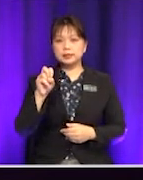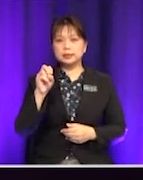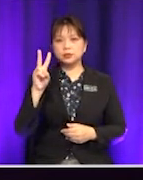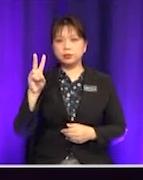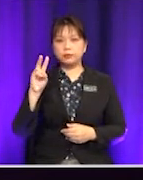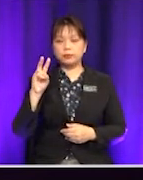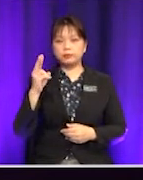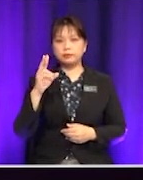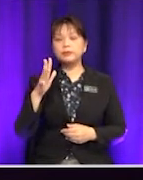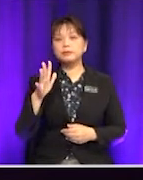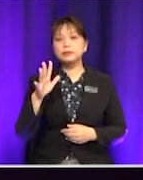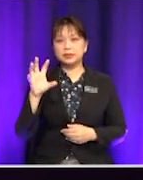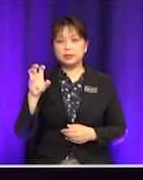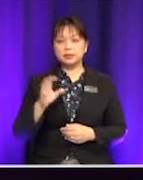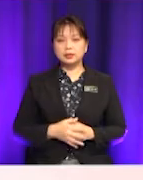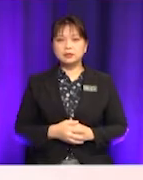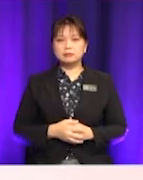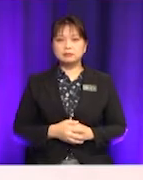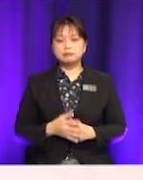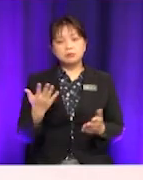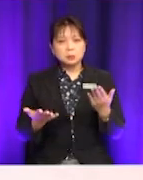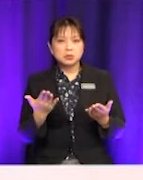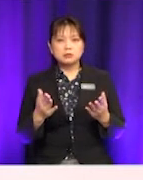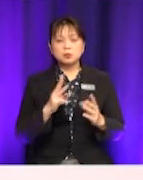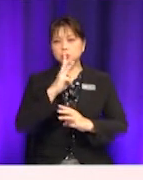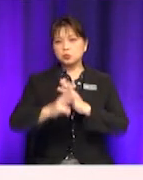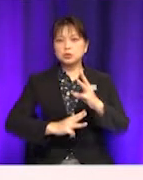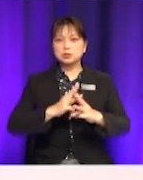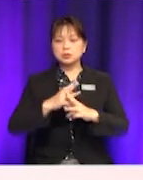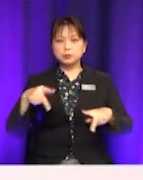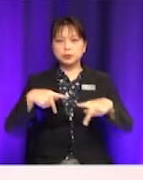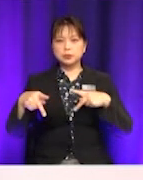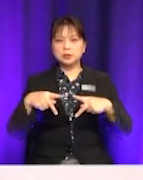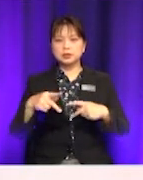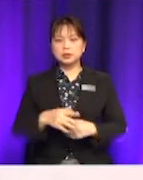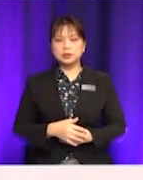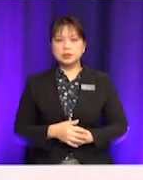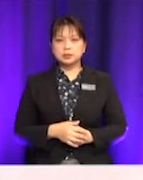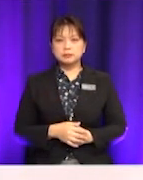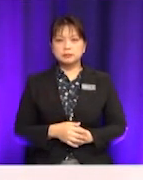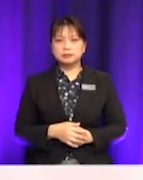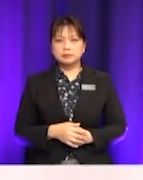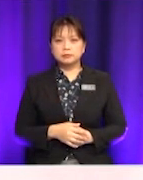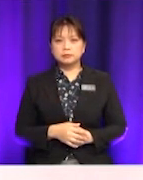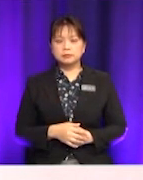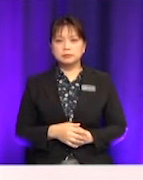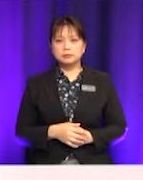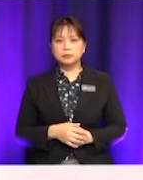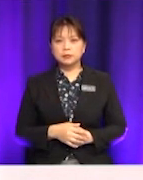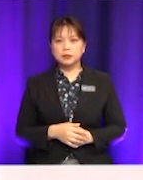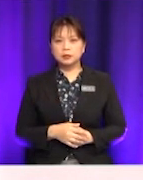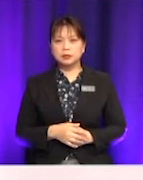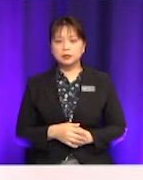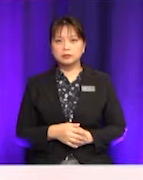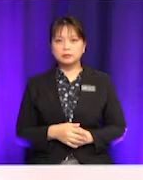one. At present, the world population is about 7.5 billion, but it will rise even more to about